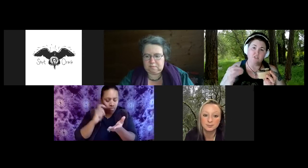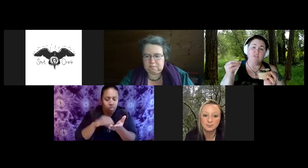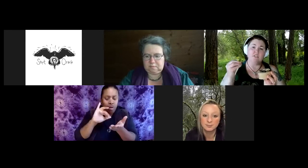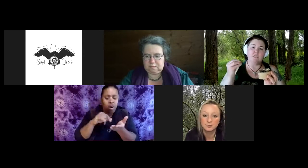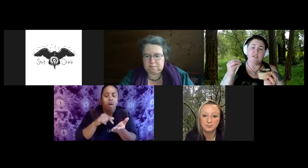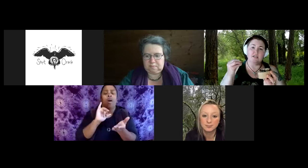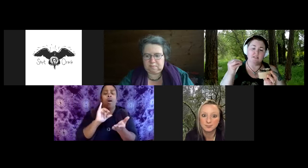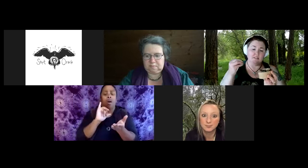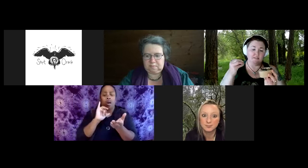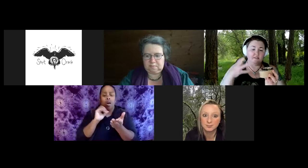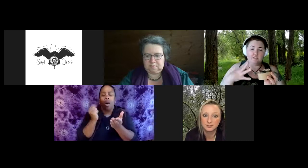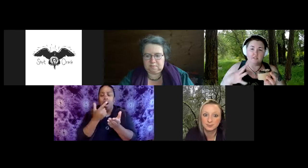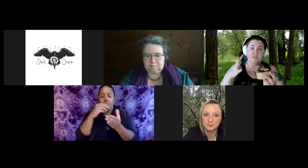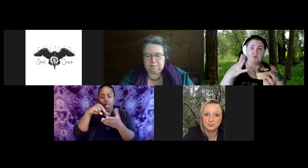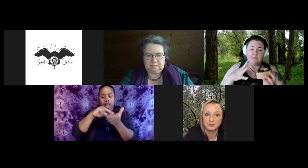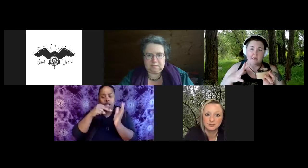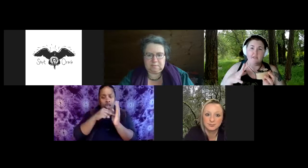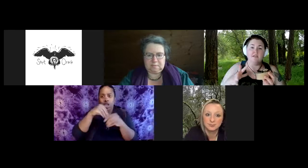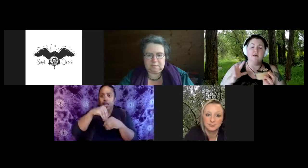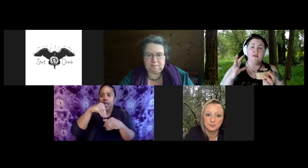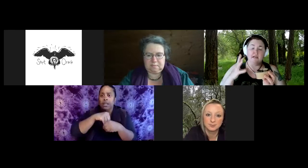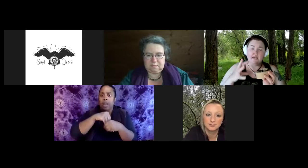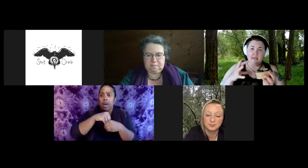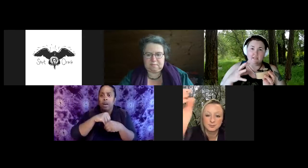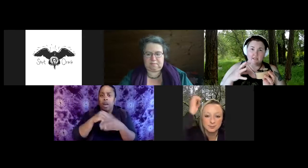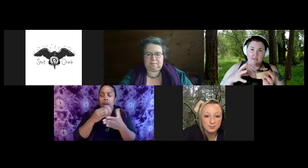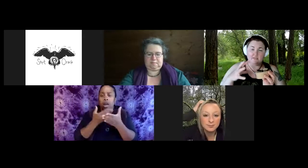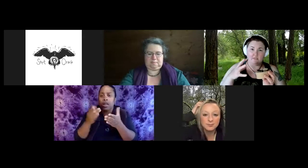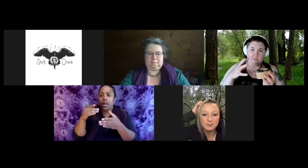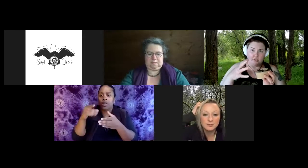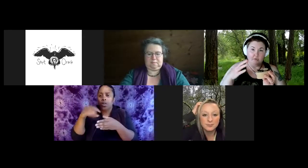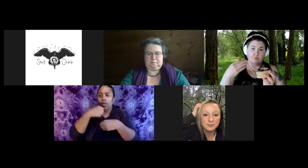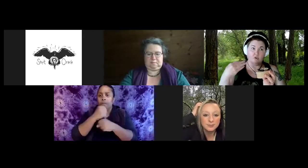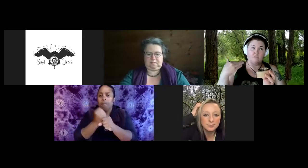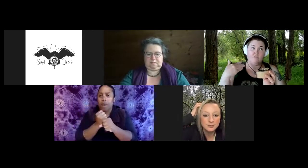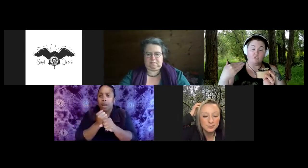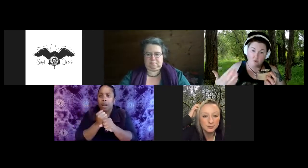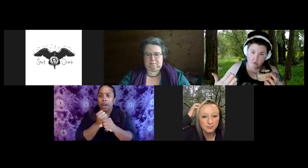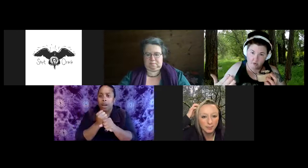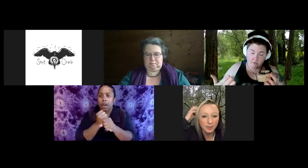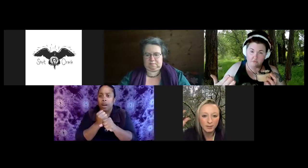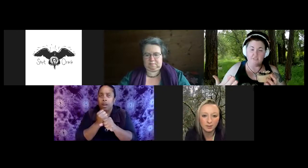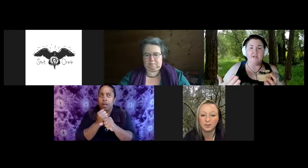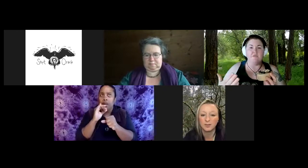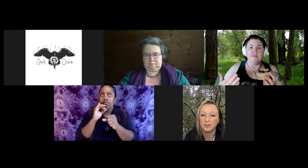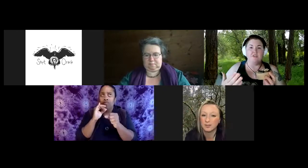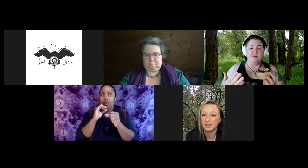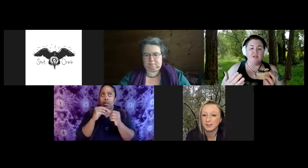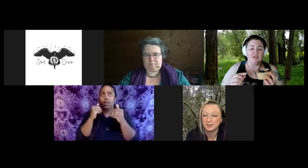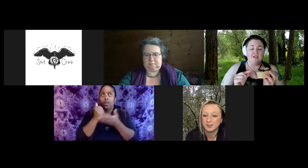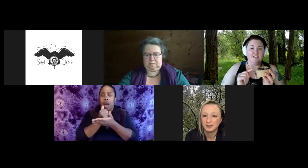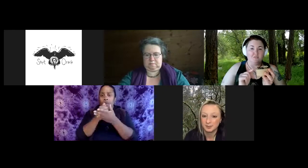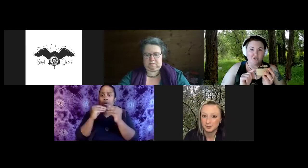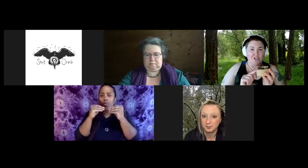those intentions and things that you made at that very important forward movement time